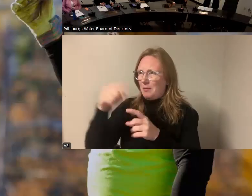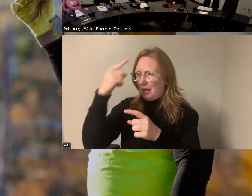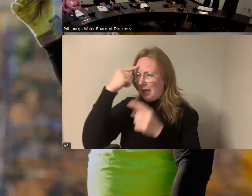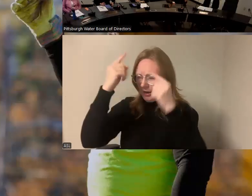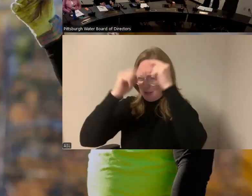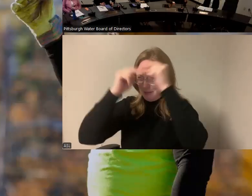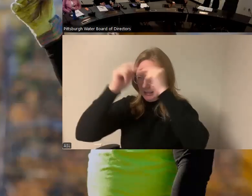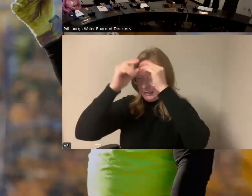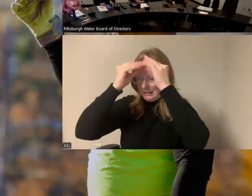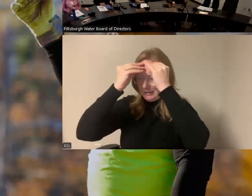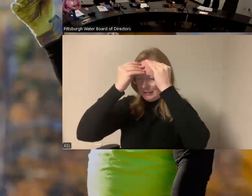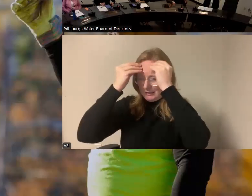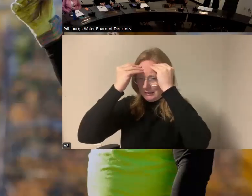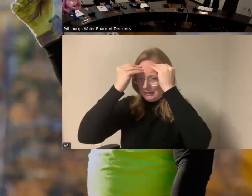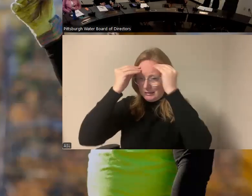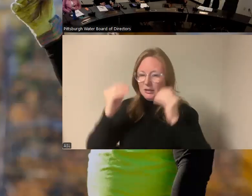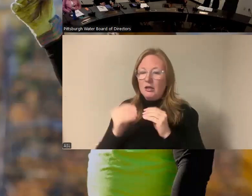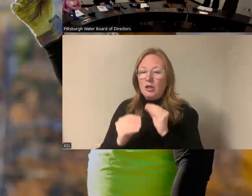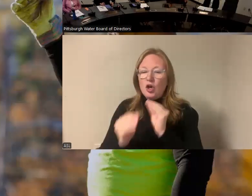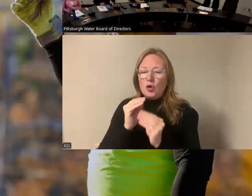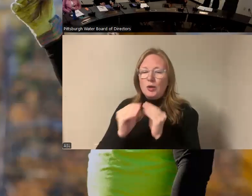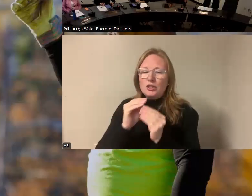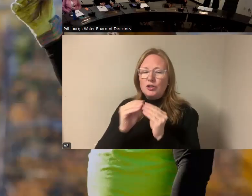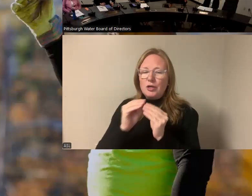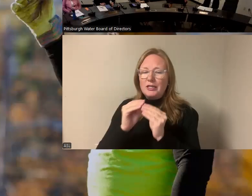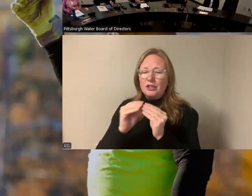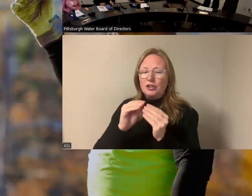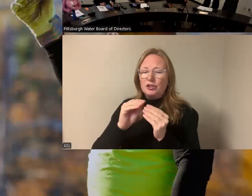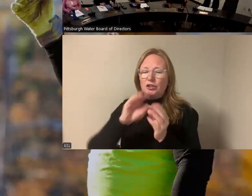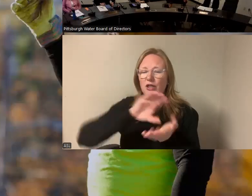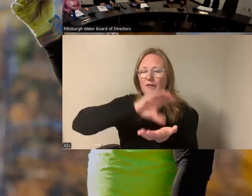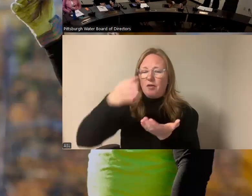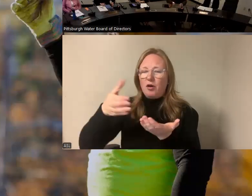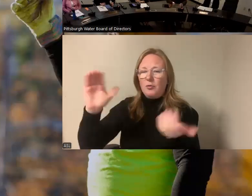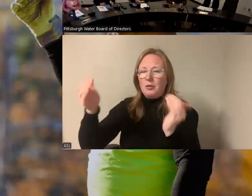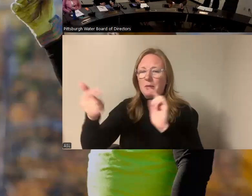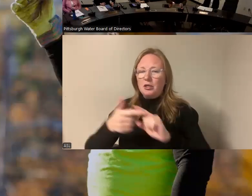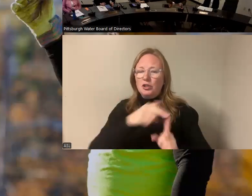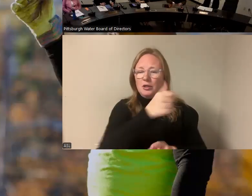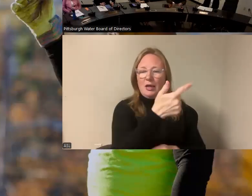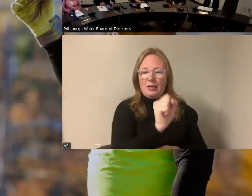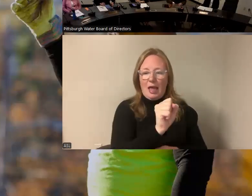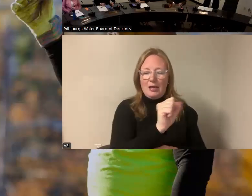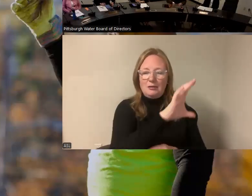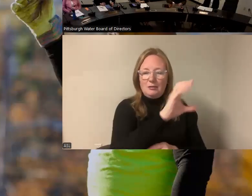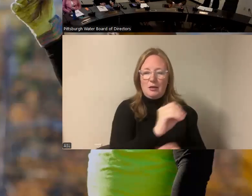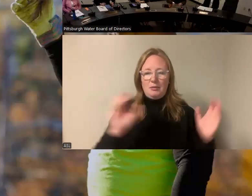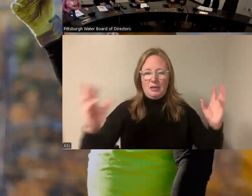Pittsburgh restoration volume relative to the gas company historically?